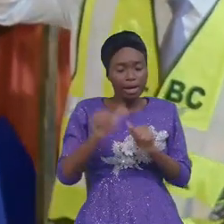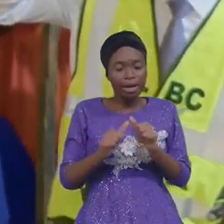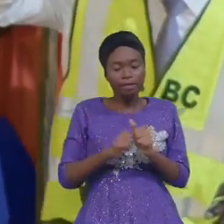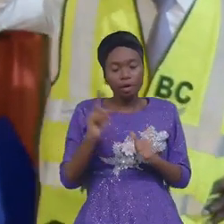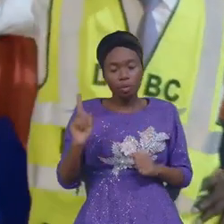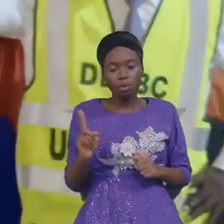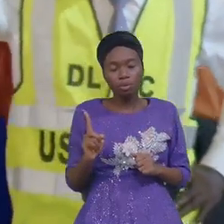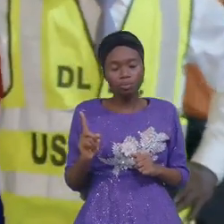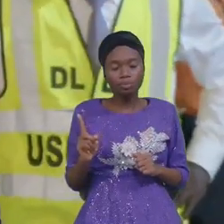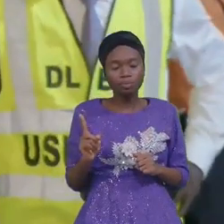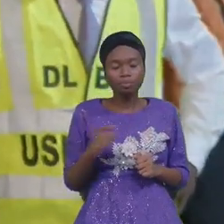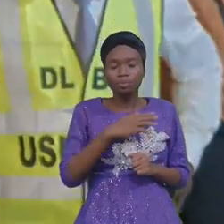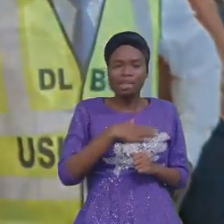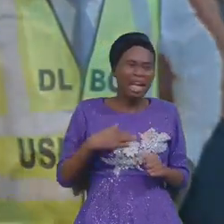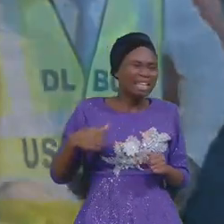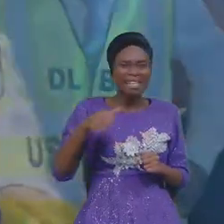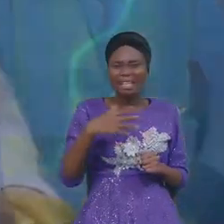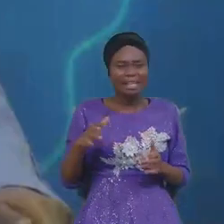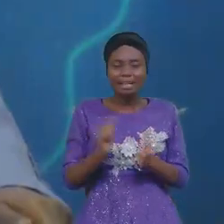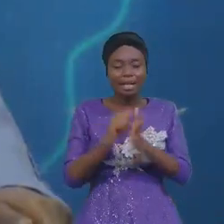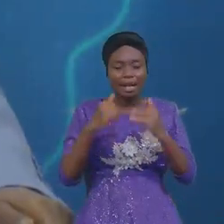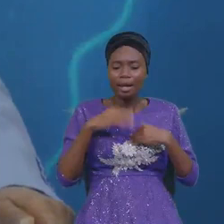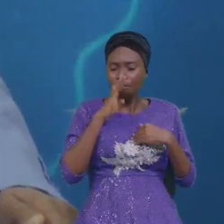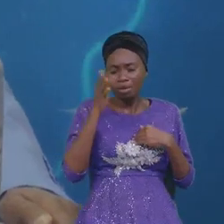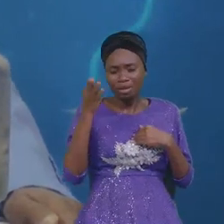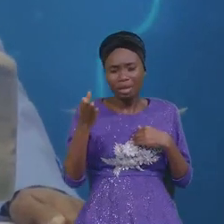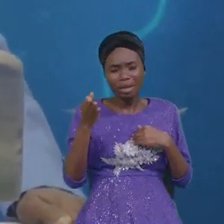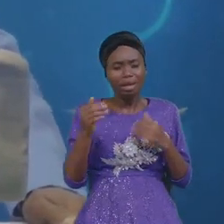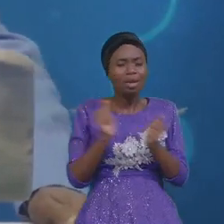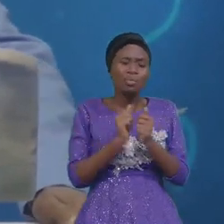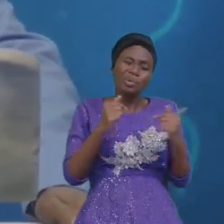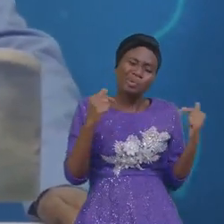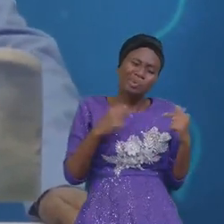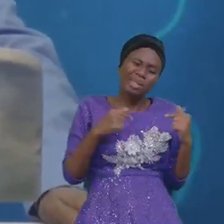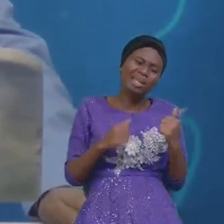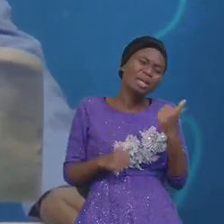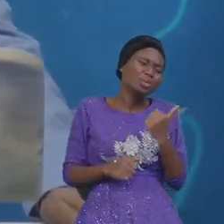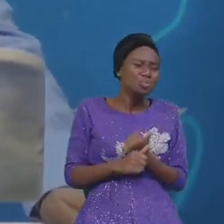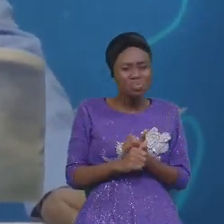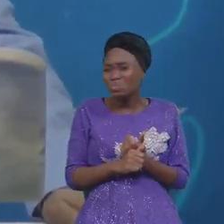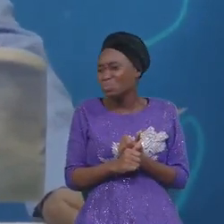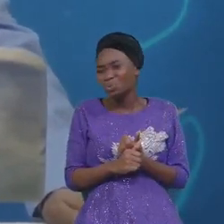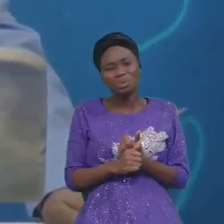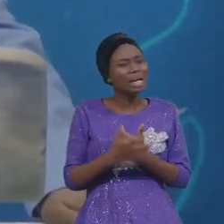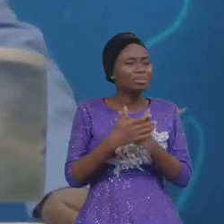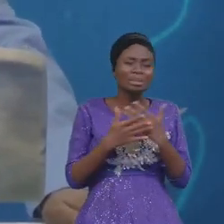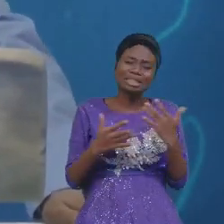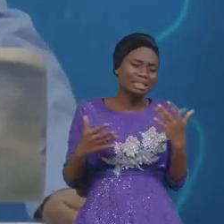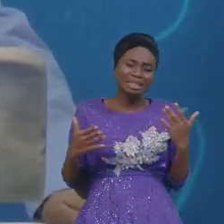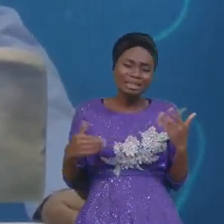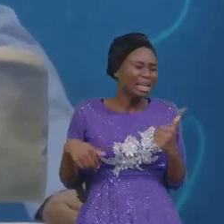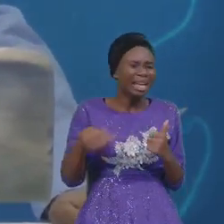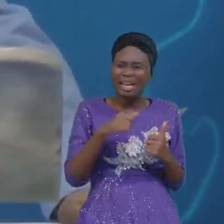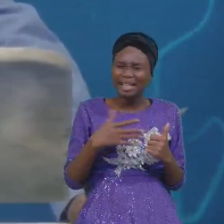everyone. And anything that had been there with pain, with wound, with bleeding, everything